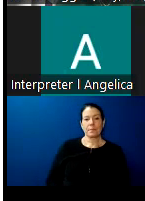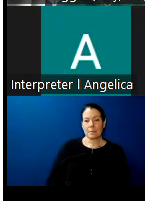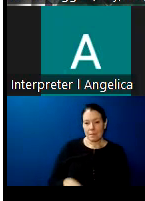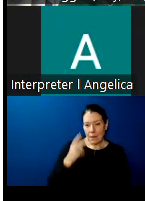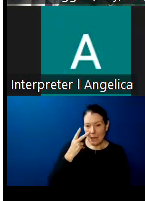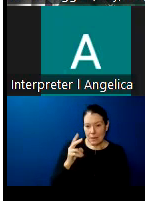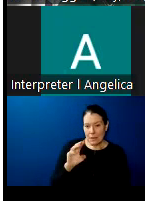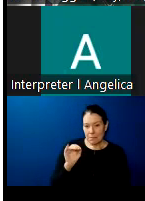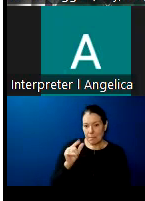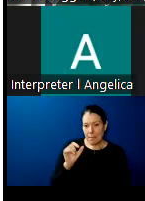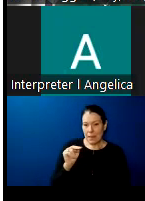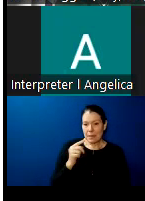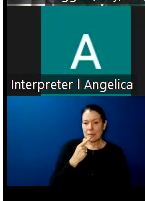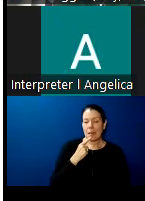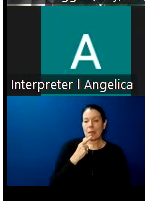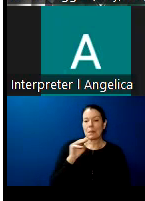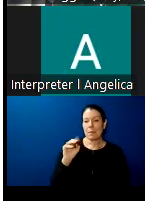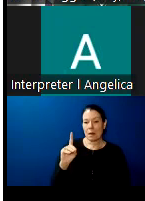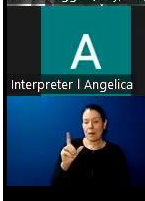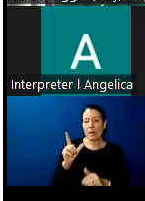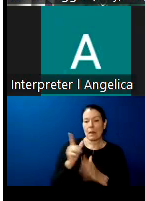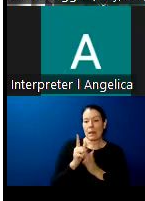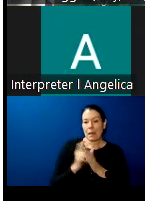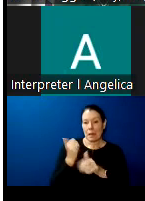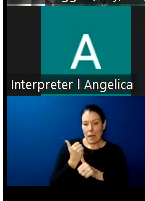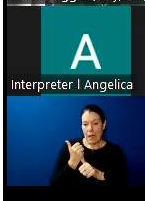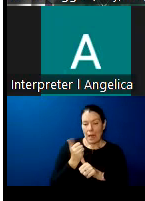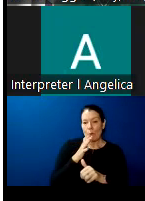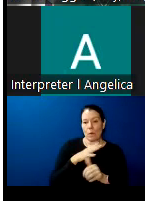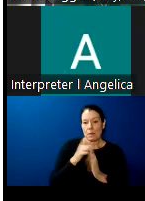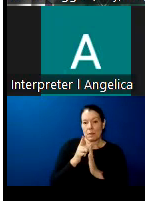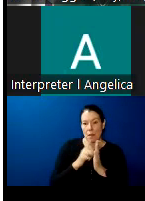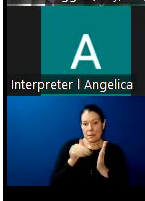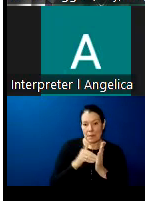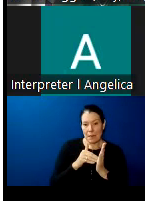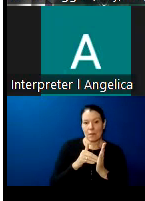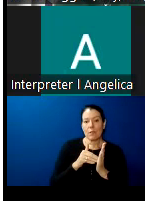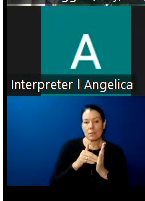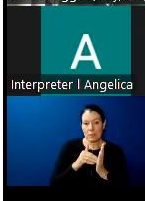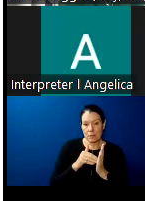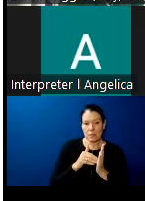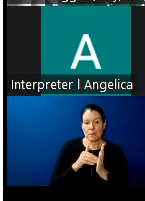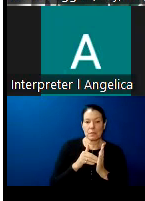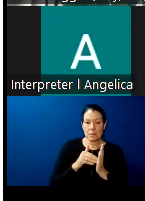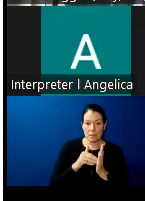see Megan mentioned Maryland Legal Aid, Women's Law Center. Amazing. Legal Aid.